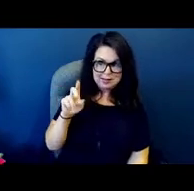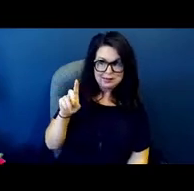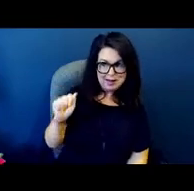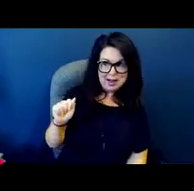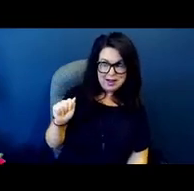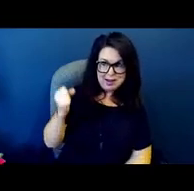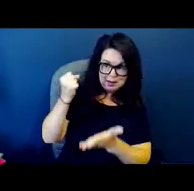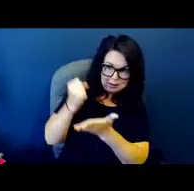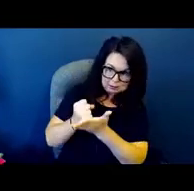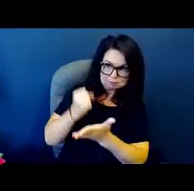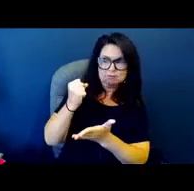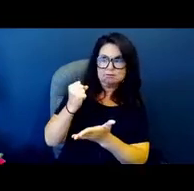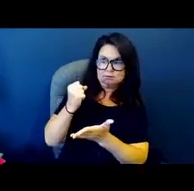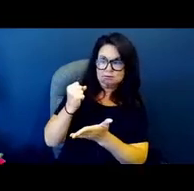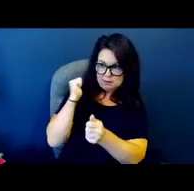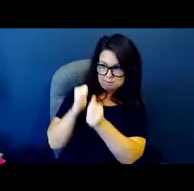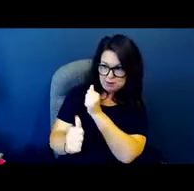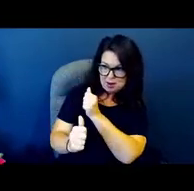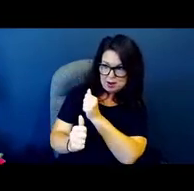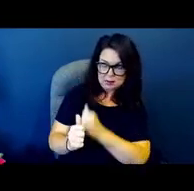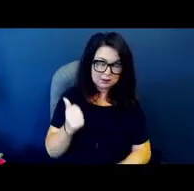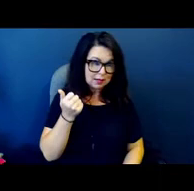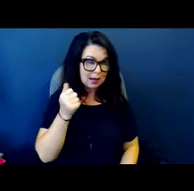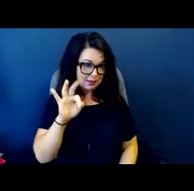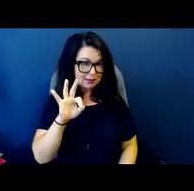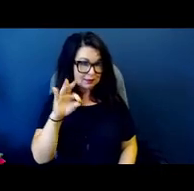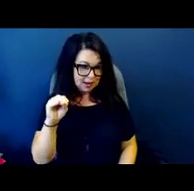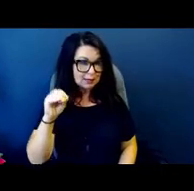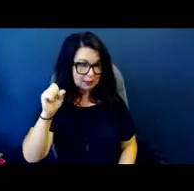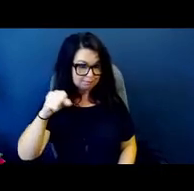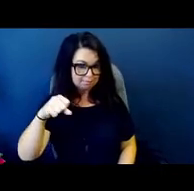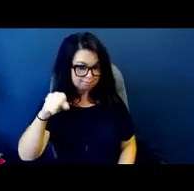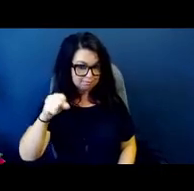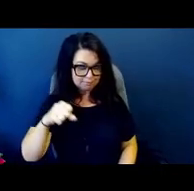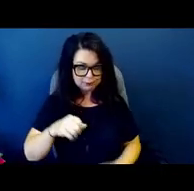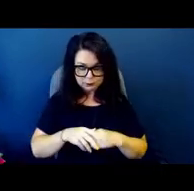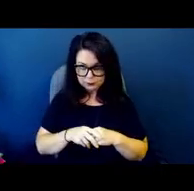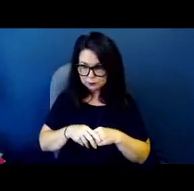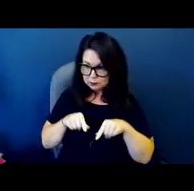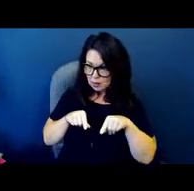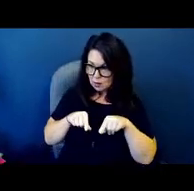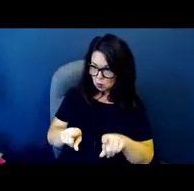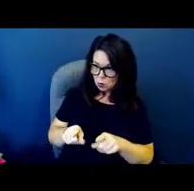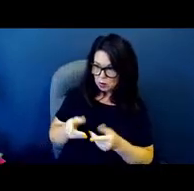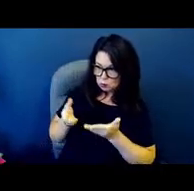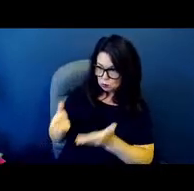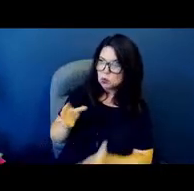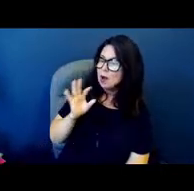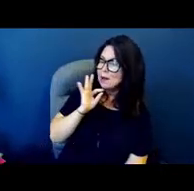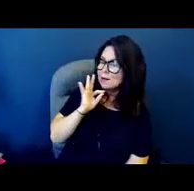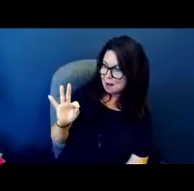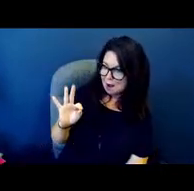right? 1990, yeah. 1990. And then when you were at the age of 9,